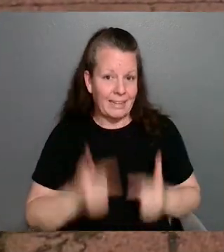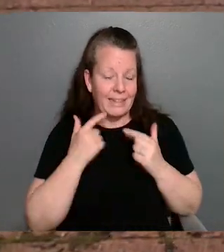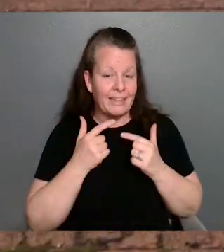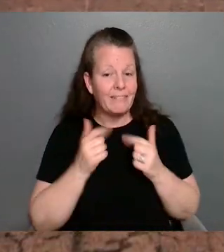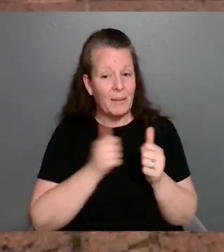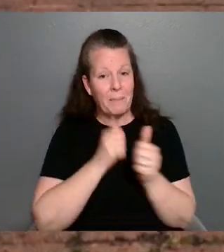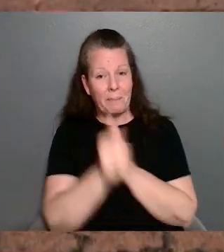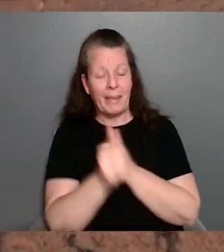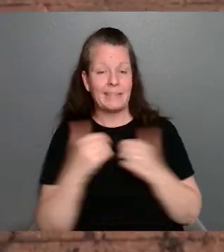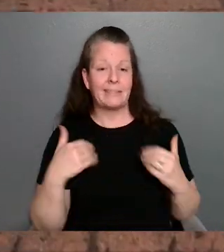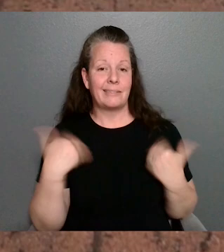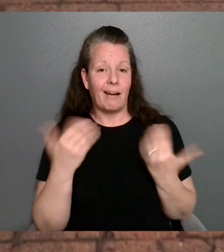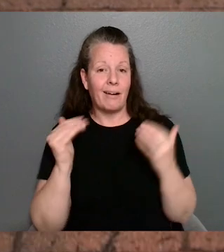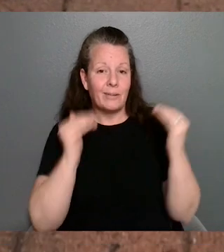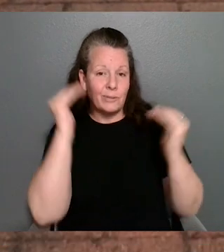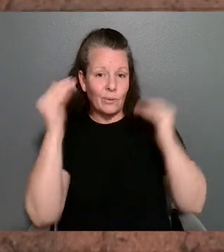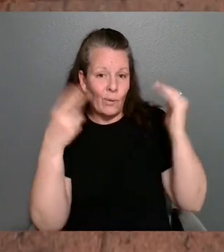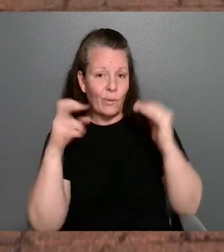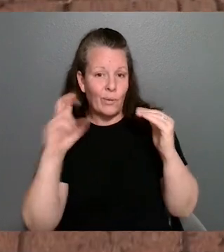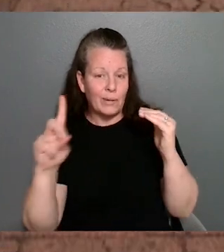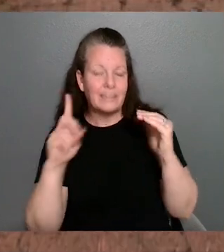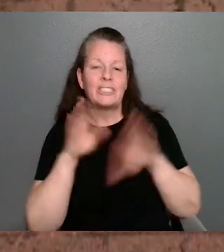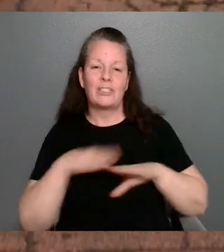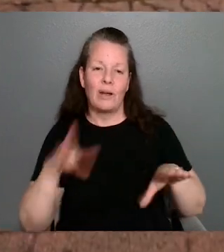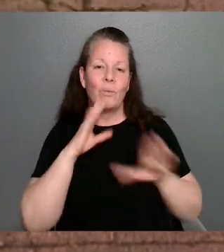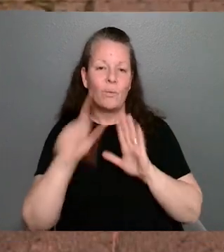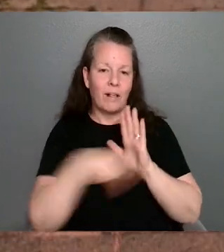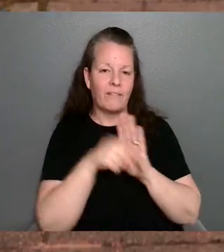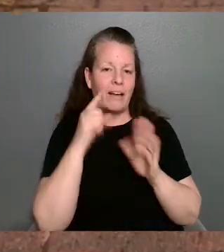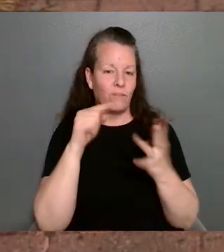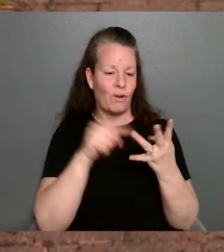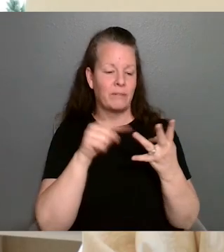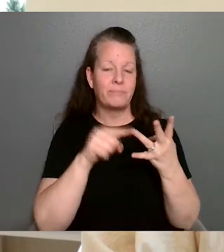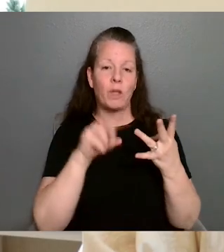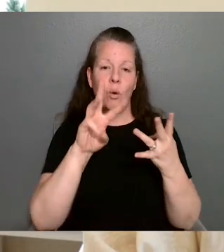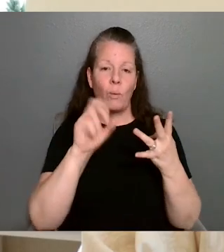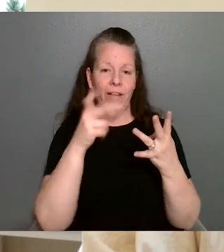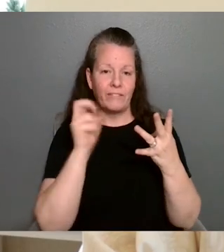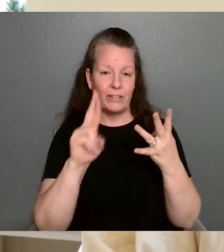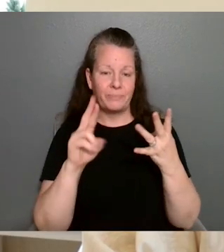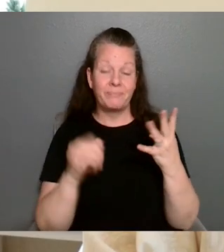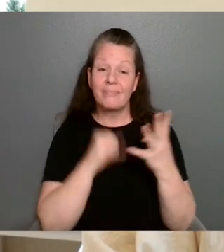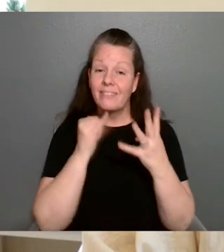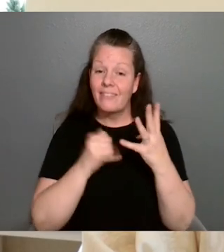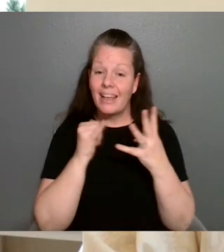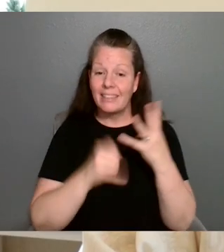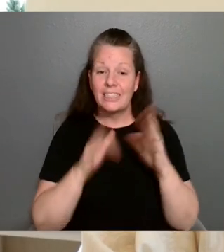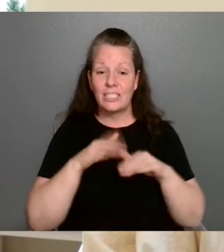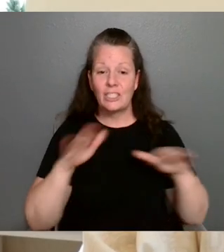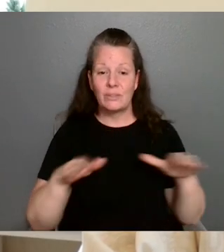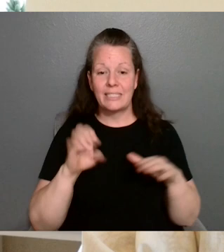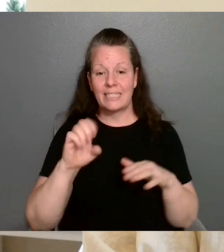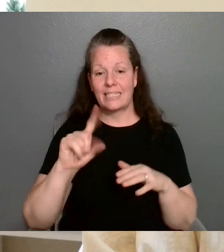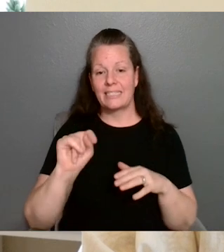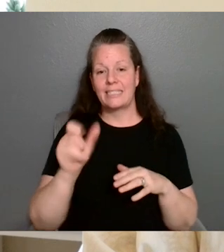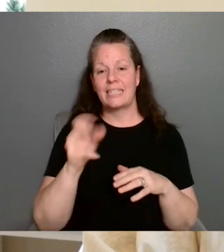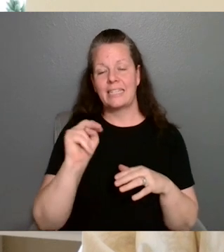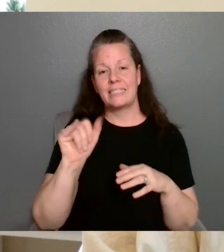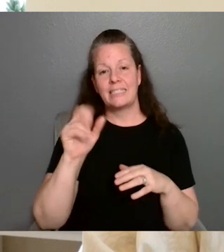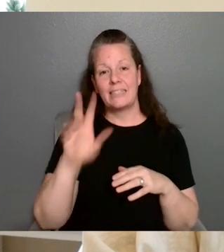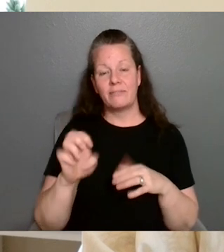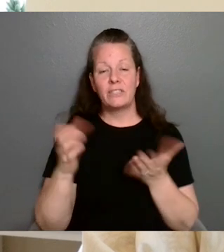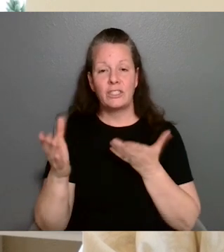to live past young adulthood, the child will qualify for this waiver. Finally, the Children's Extensive Services Waiver,